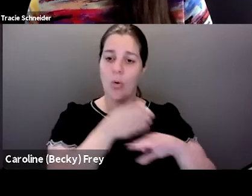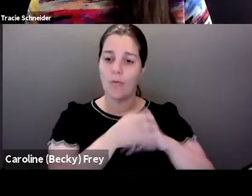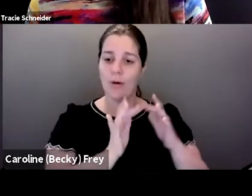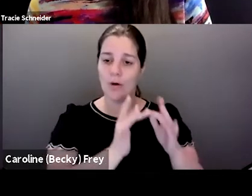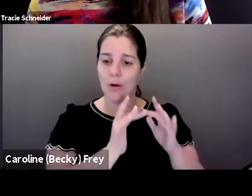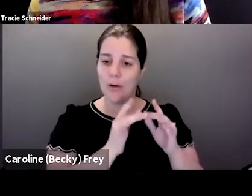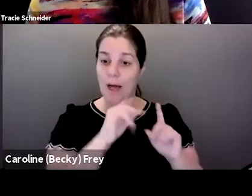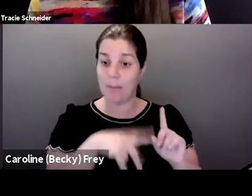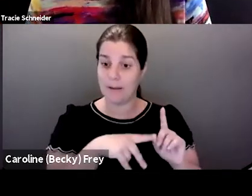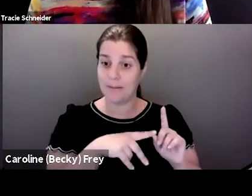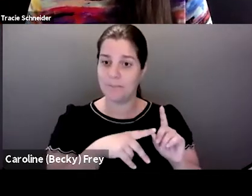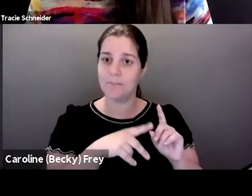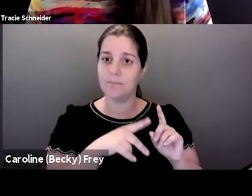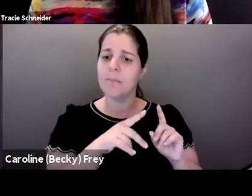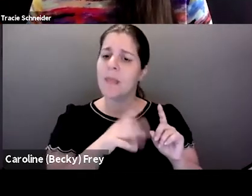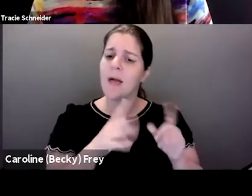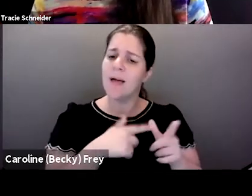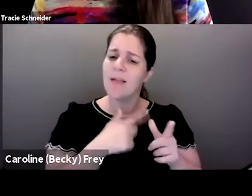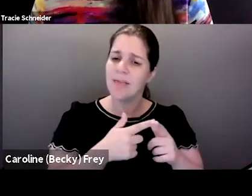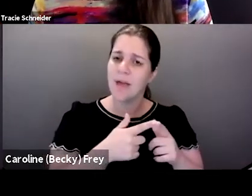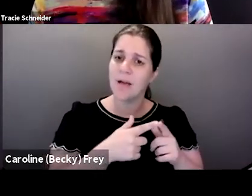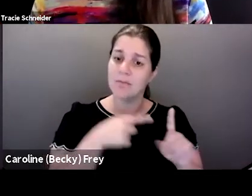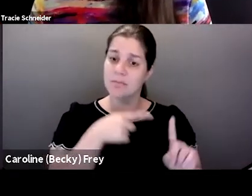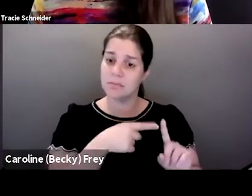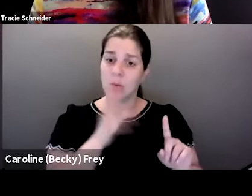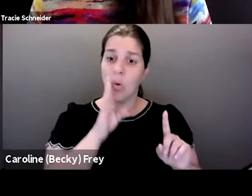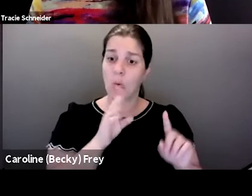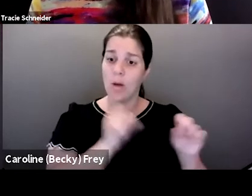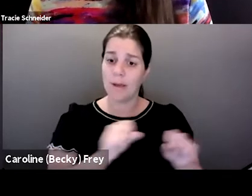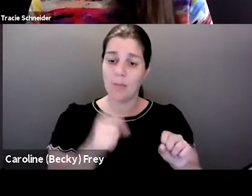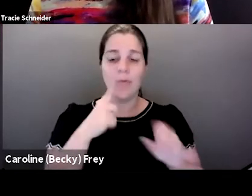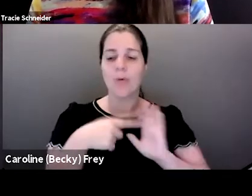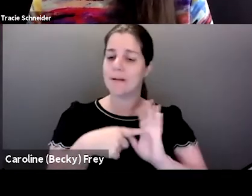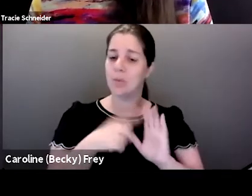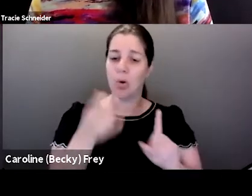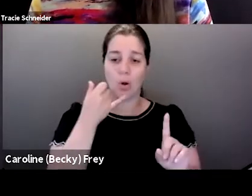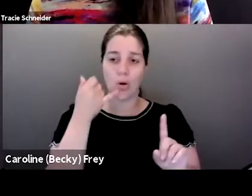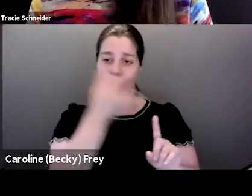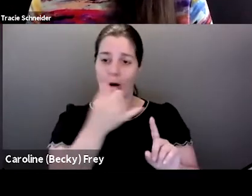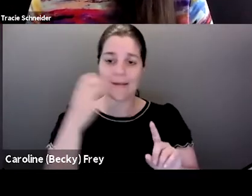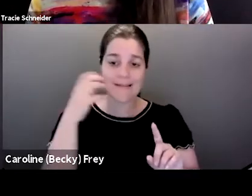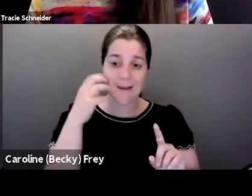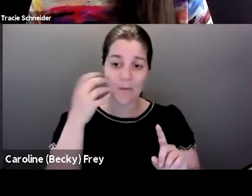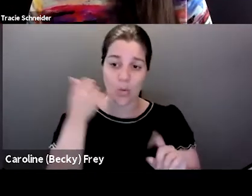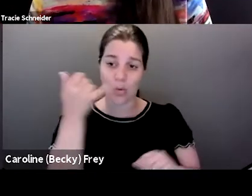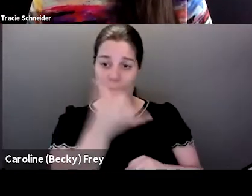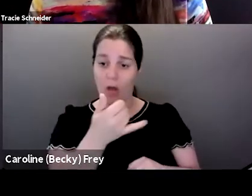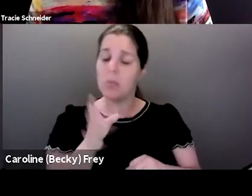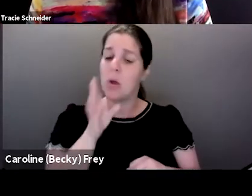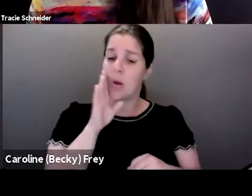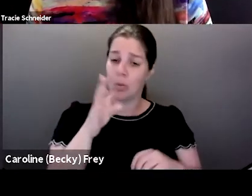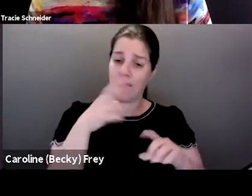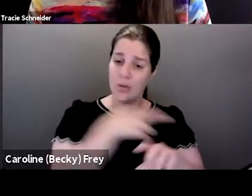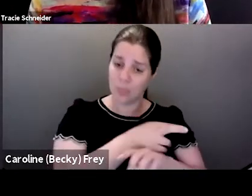capable device, it's going to be able to, like if you call from your cell phone or something like that, it'll route